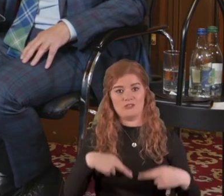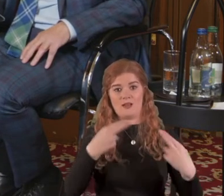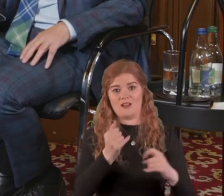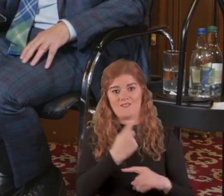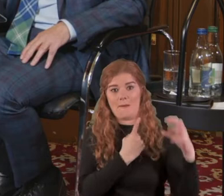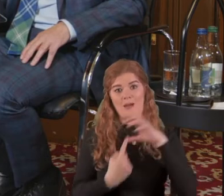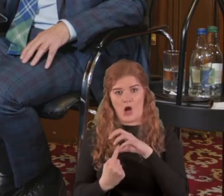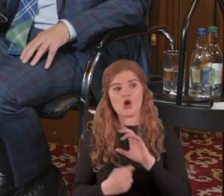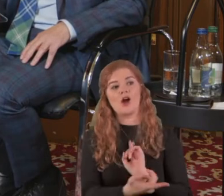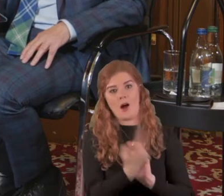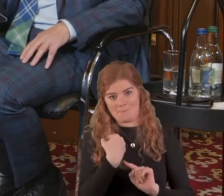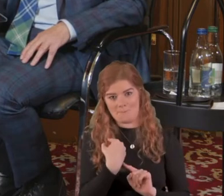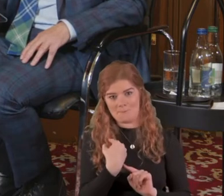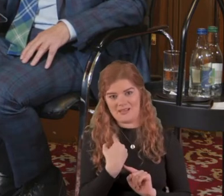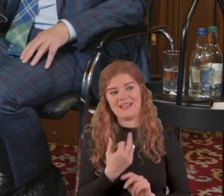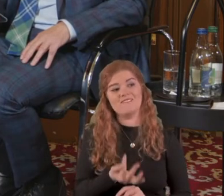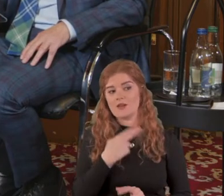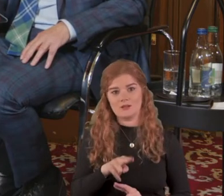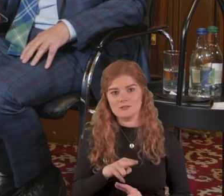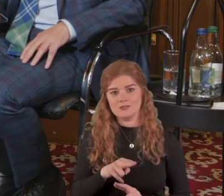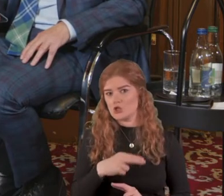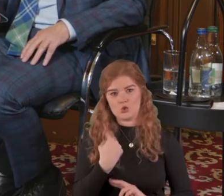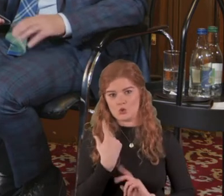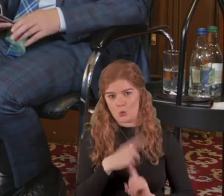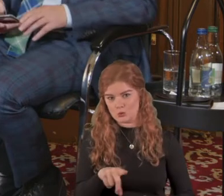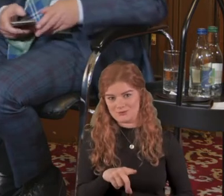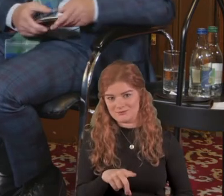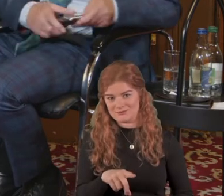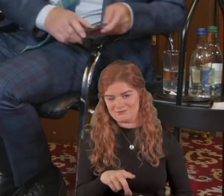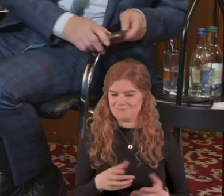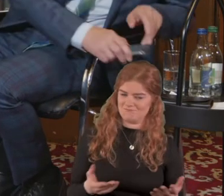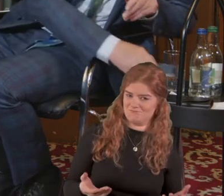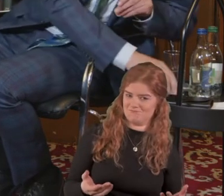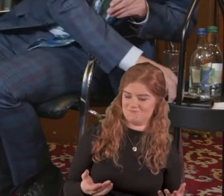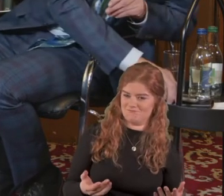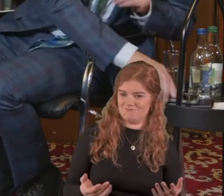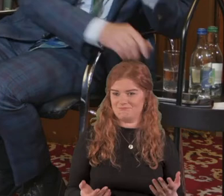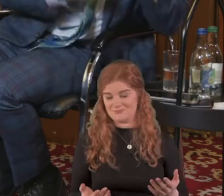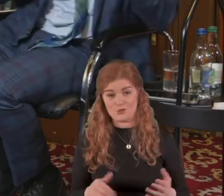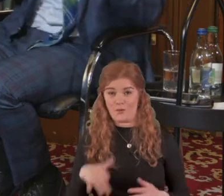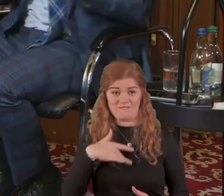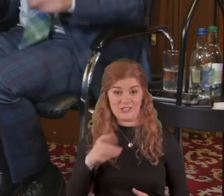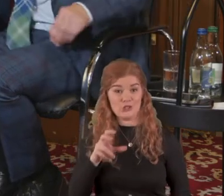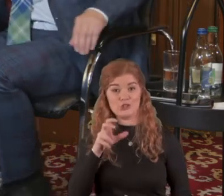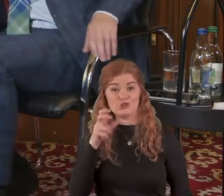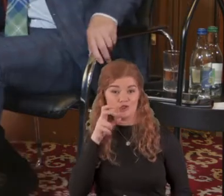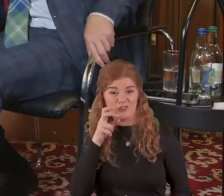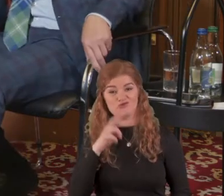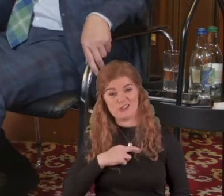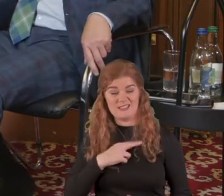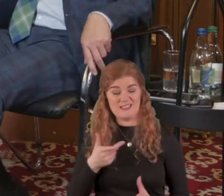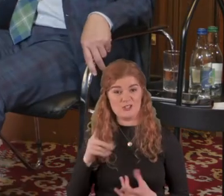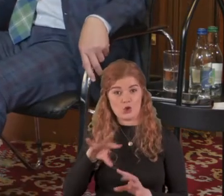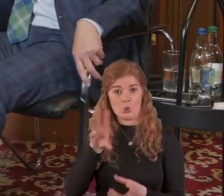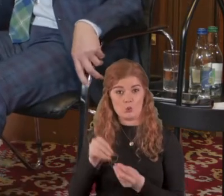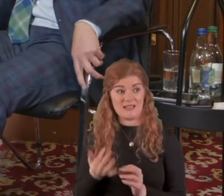empire, come. If not, not. So I think Churchill at least concludes that